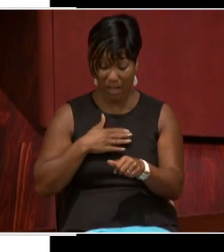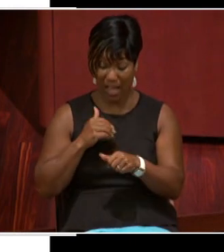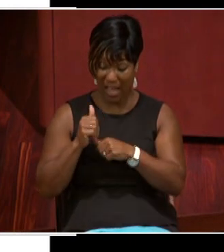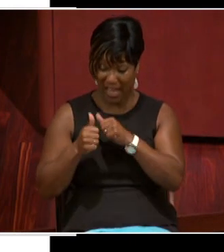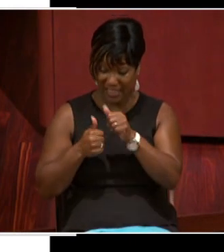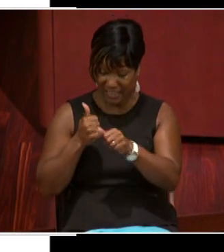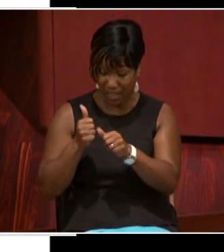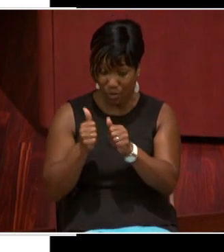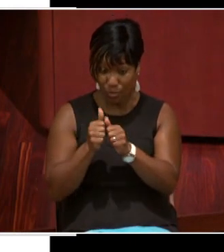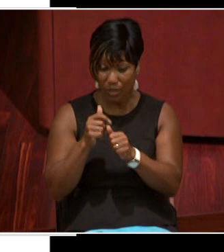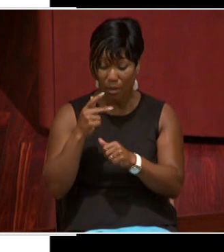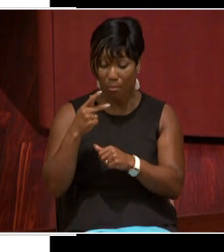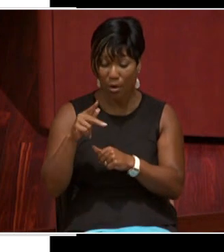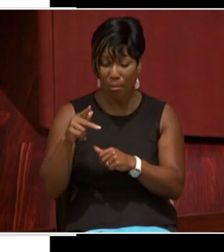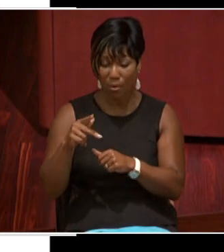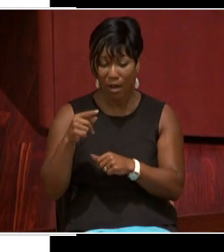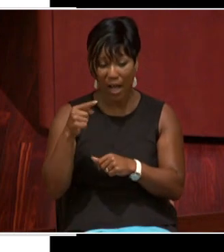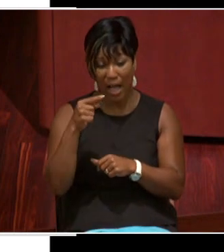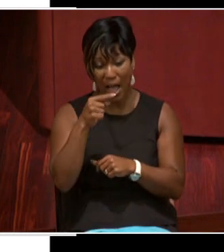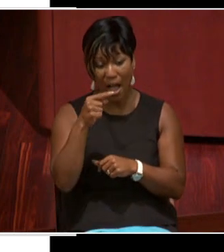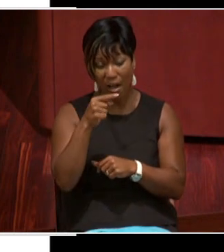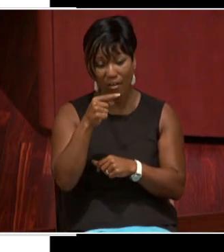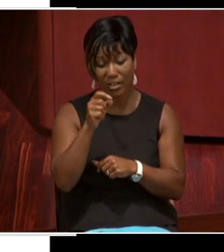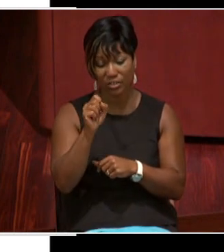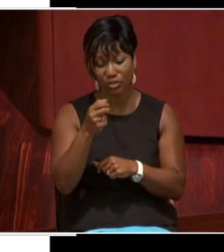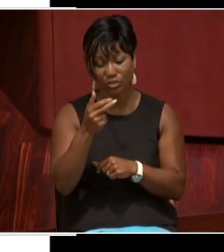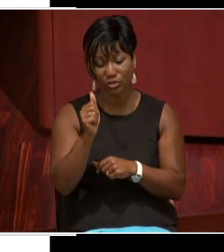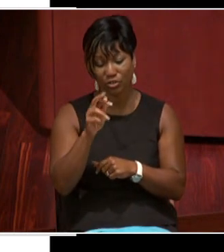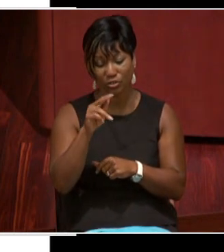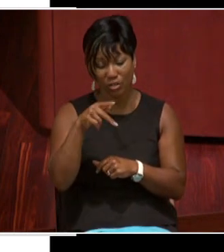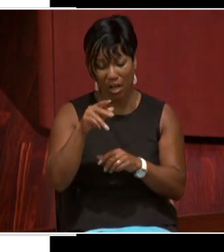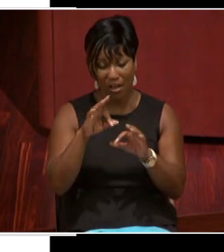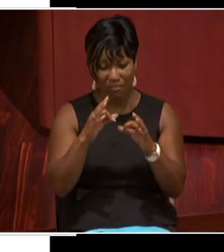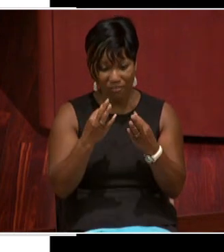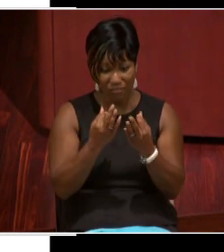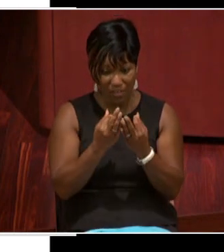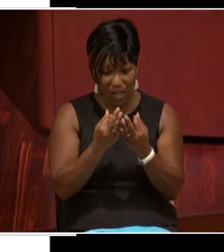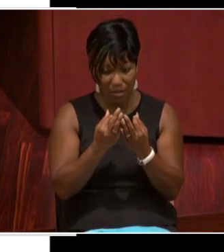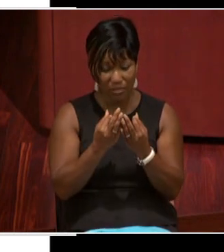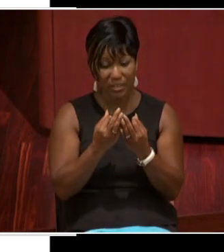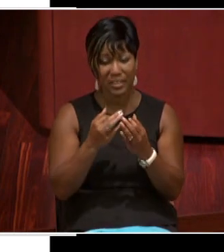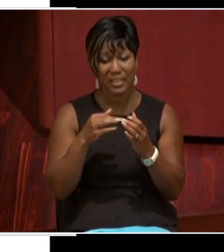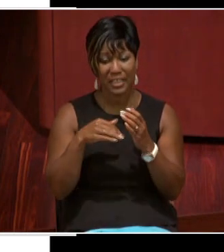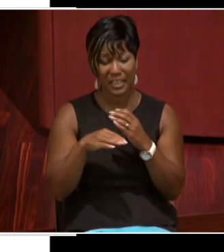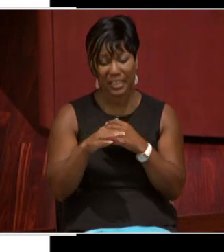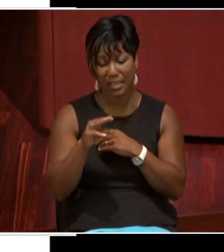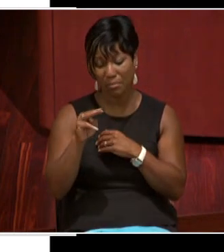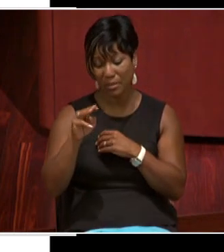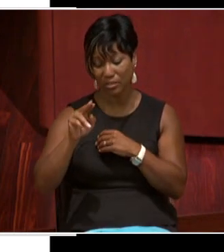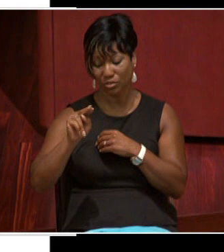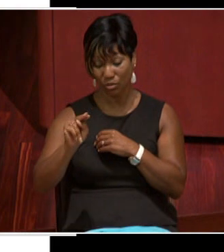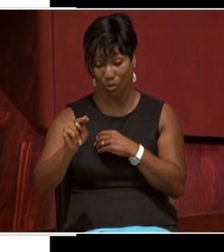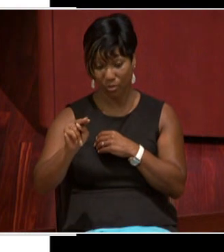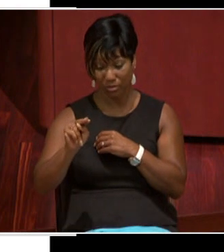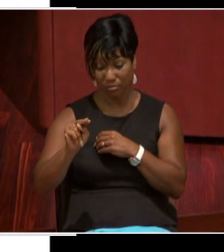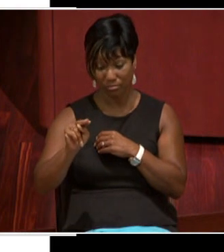that purple arrow. It's the Sharp family in Deerfield Township, Steele County, Minnesota.